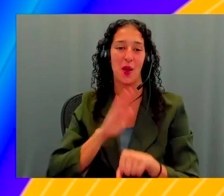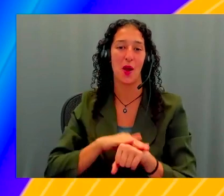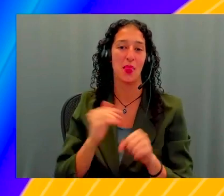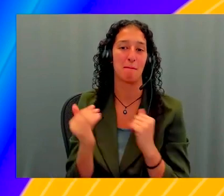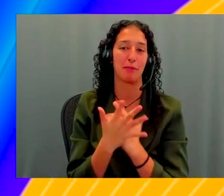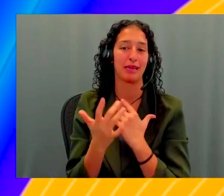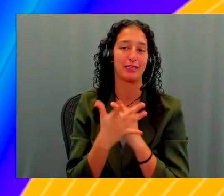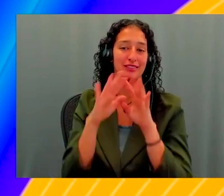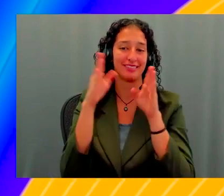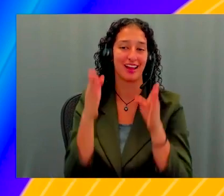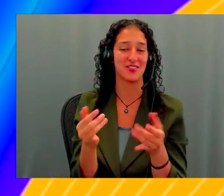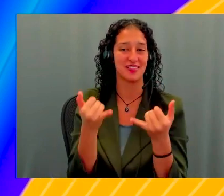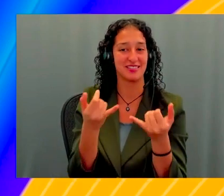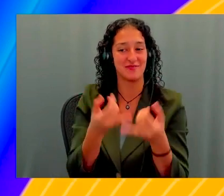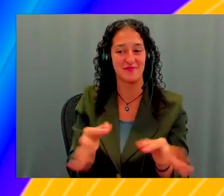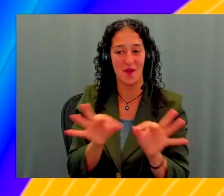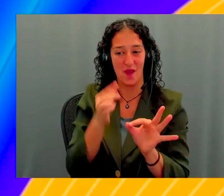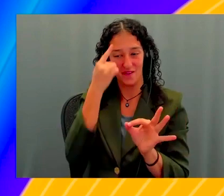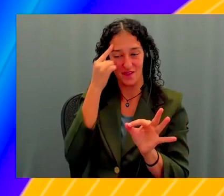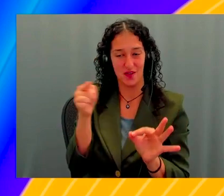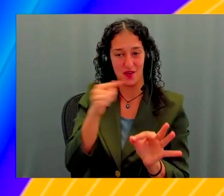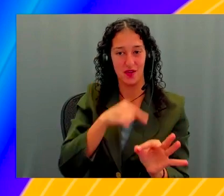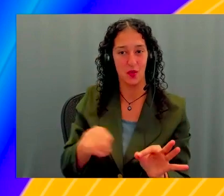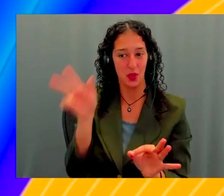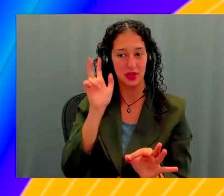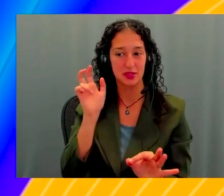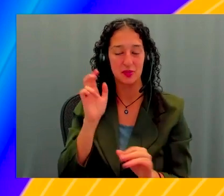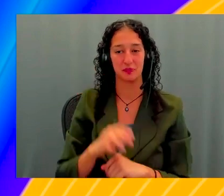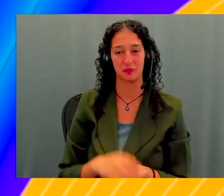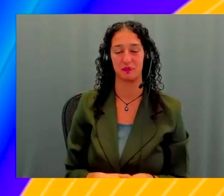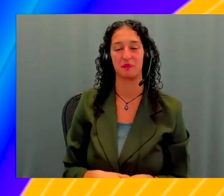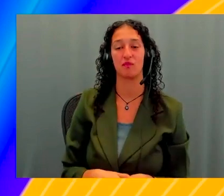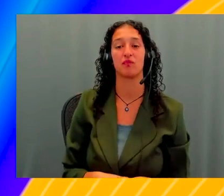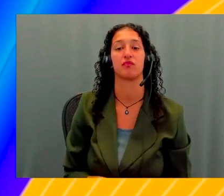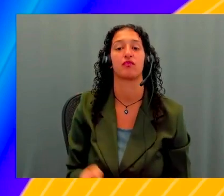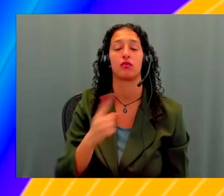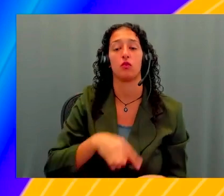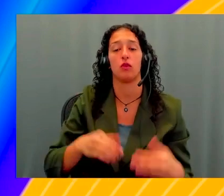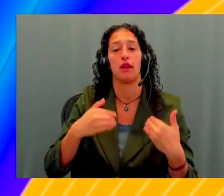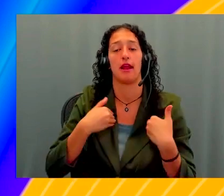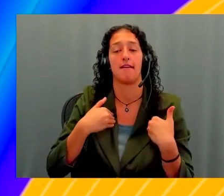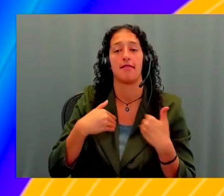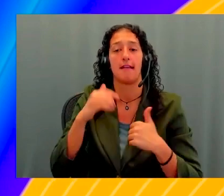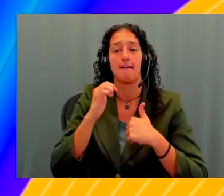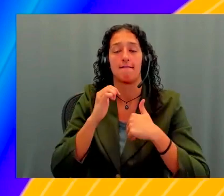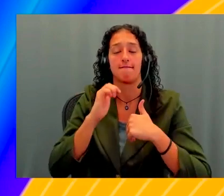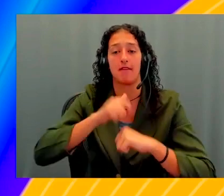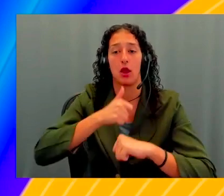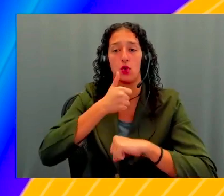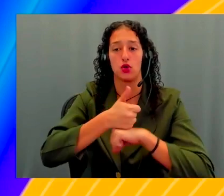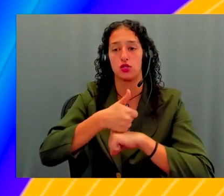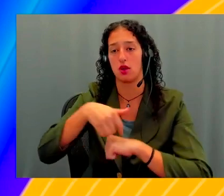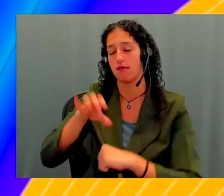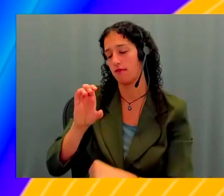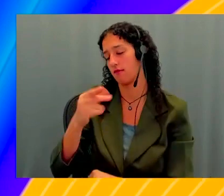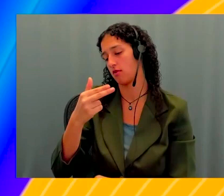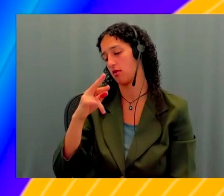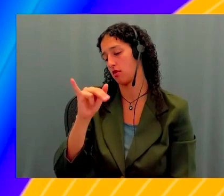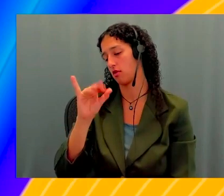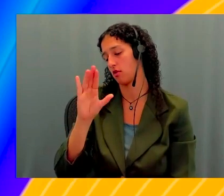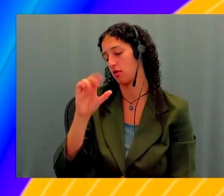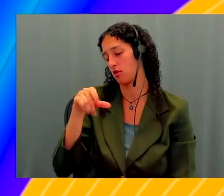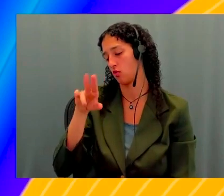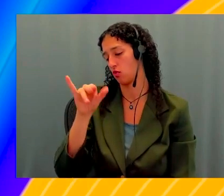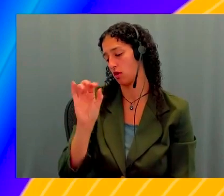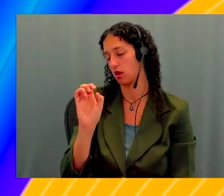want to stick around and listen to. Because we've got the folks, the founders here of Krikey, who are going to show you with